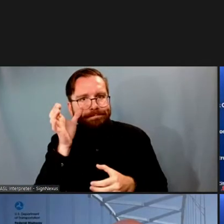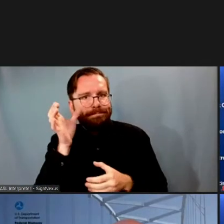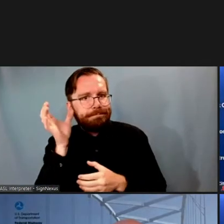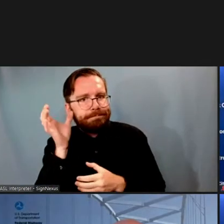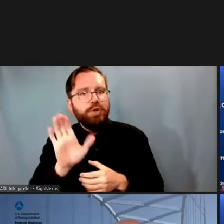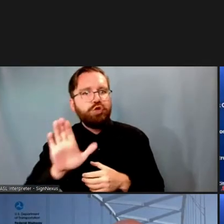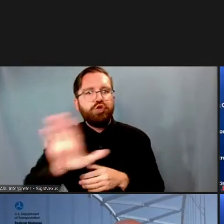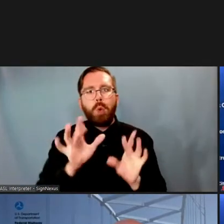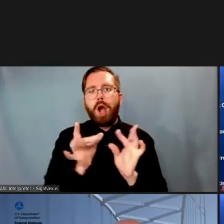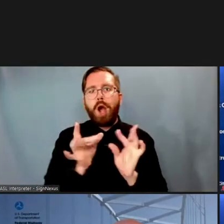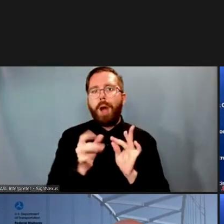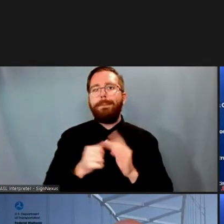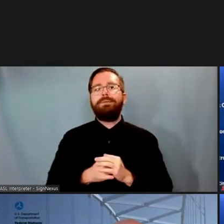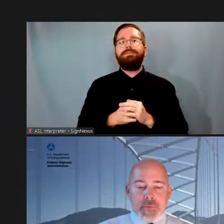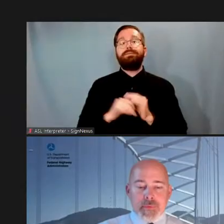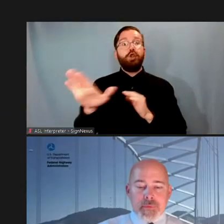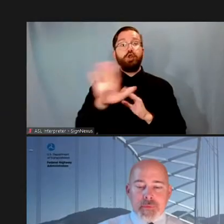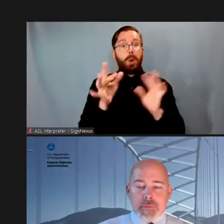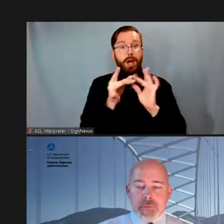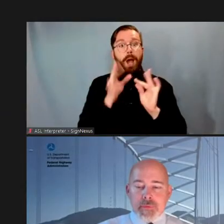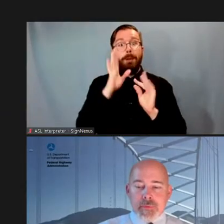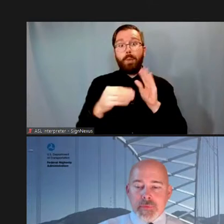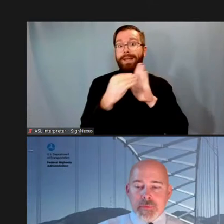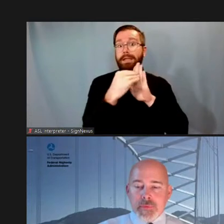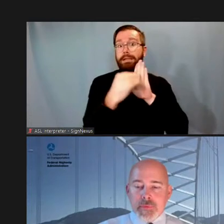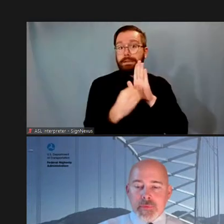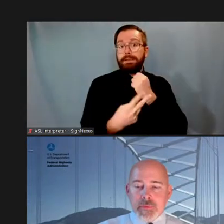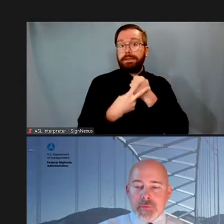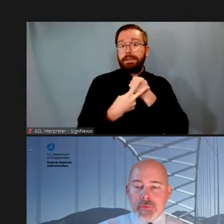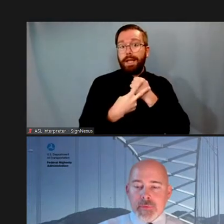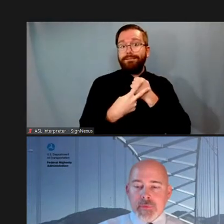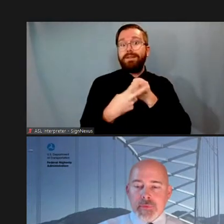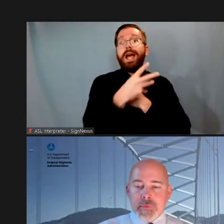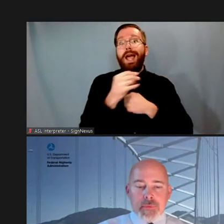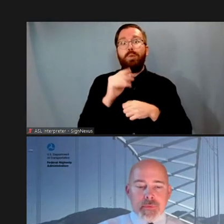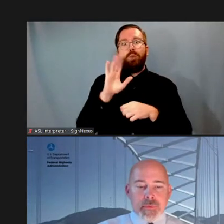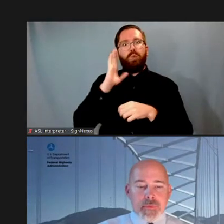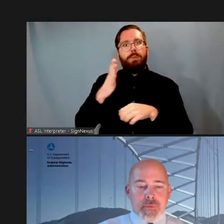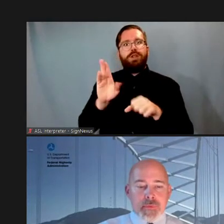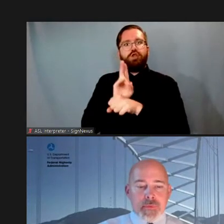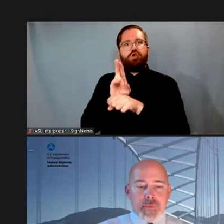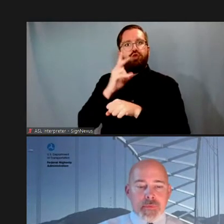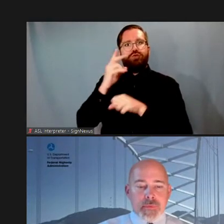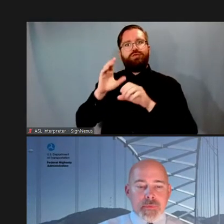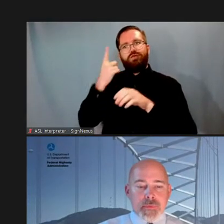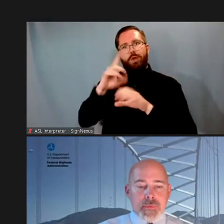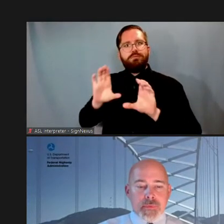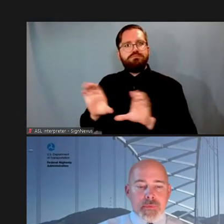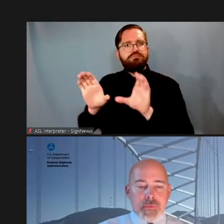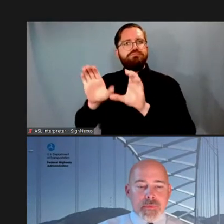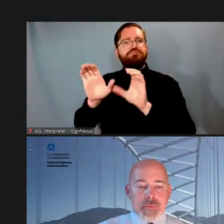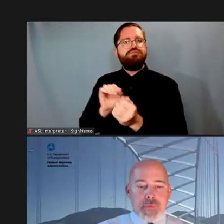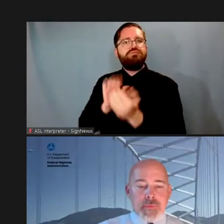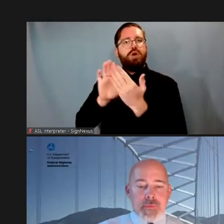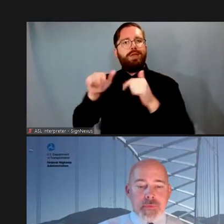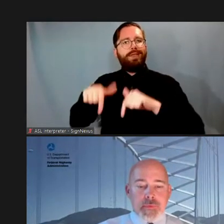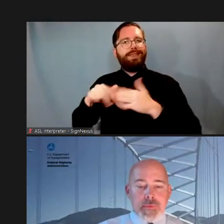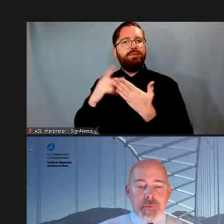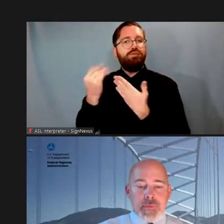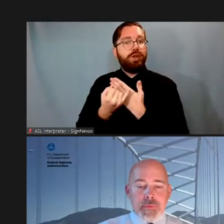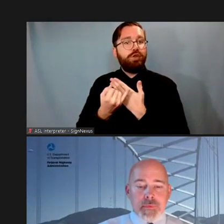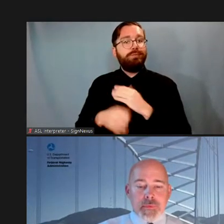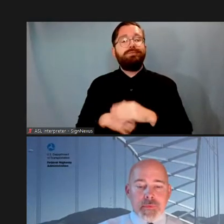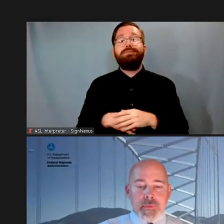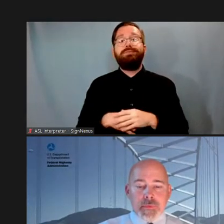recorded indexed and responded to as part of the environmental assessment process last year we held ten webinar